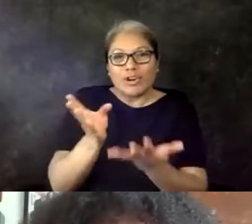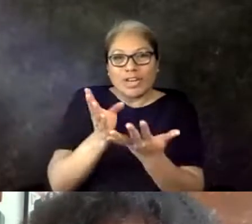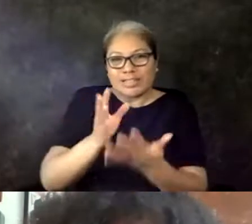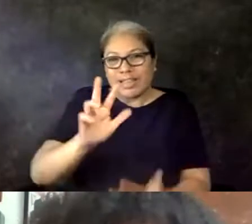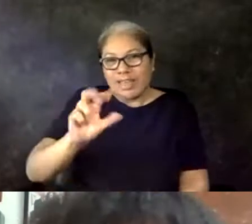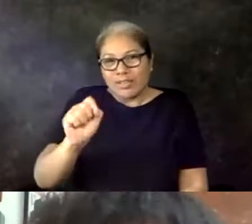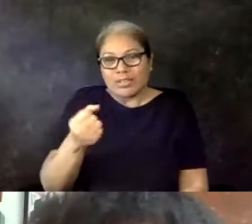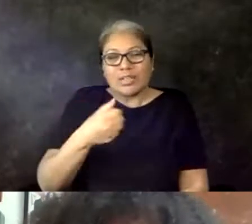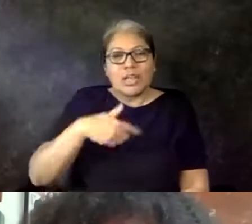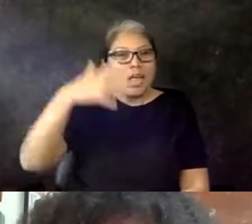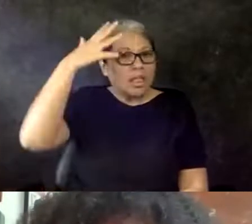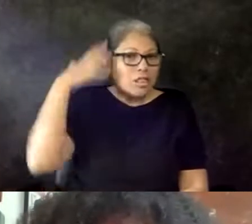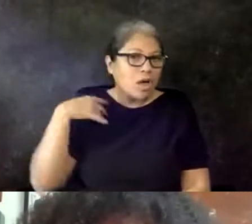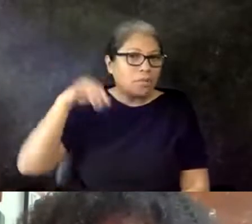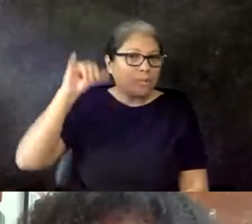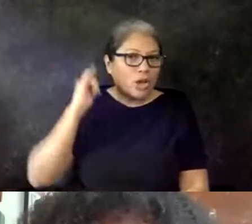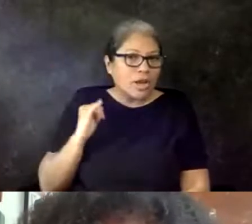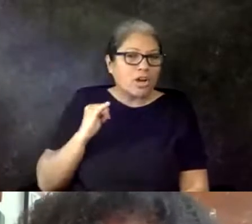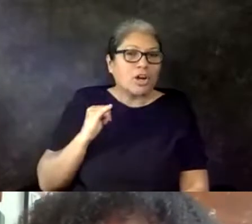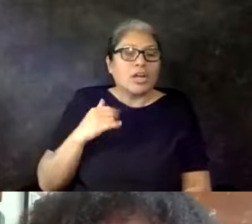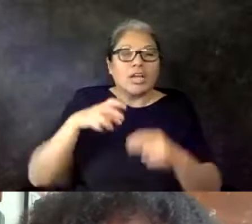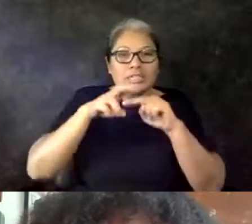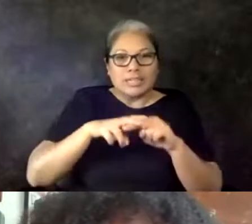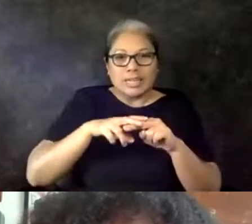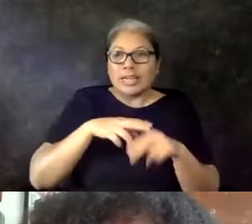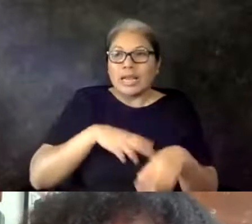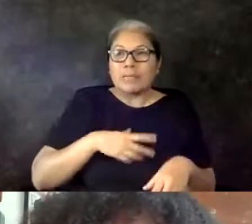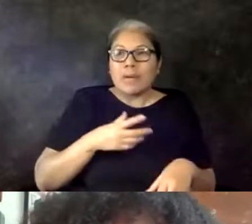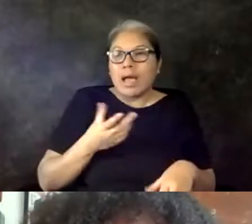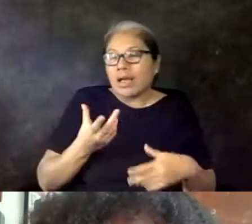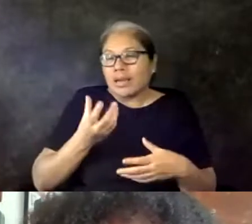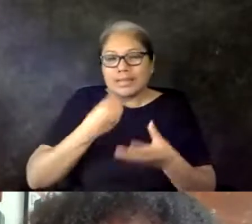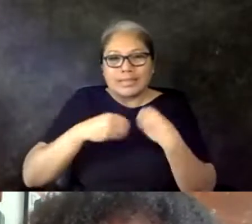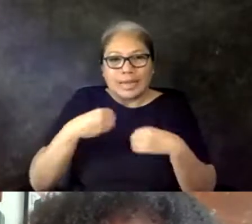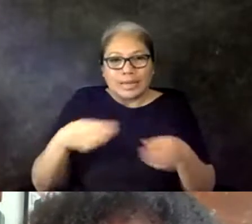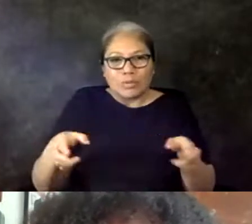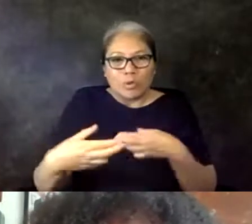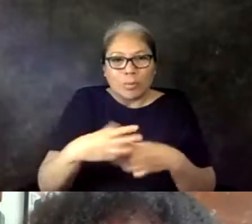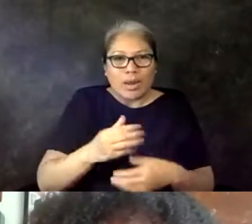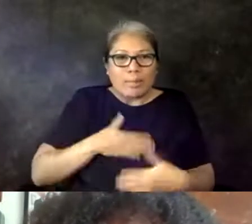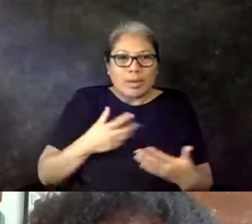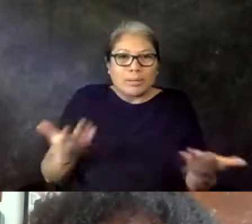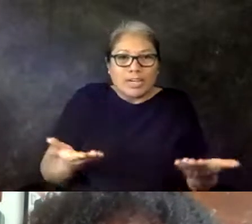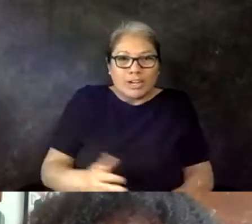hair, sitting in my dining room, and I'm glad to be here.